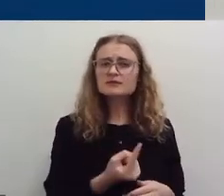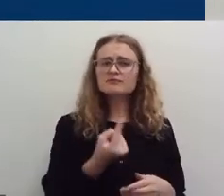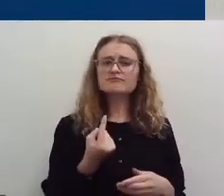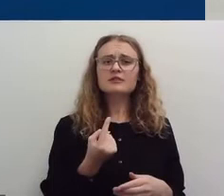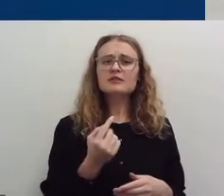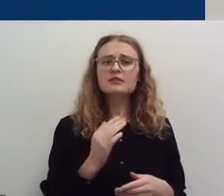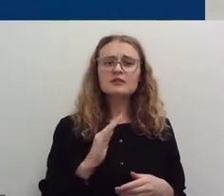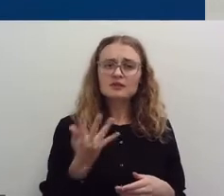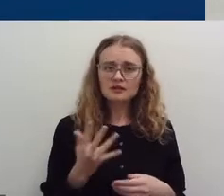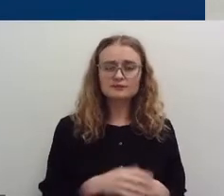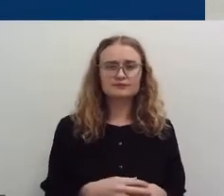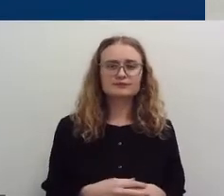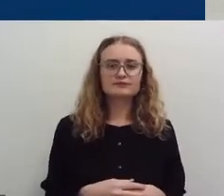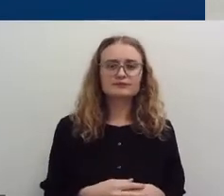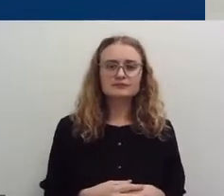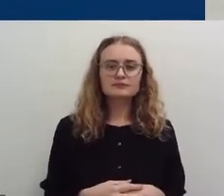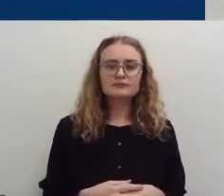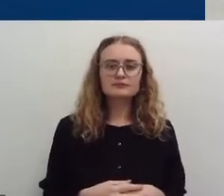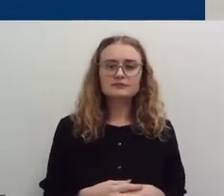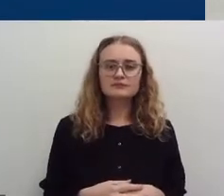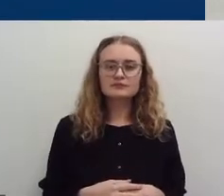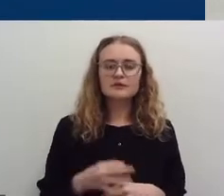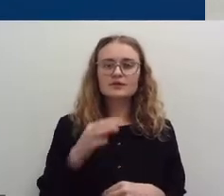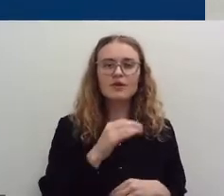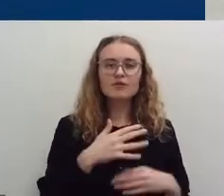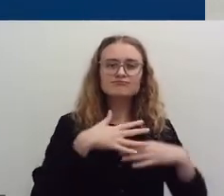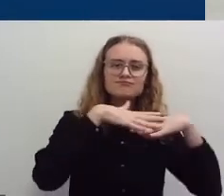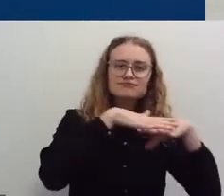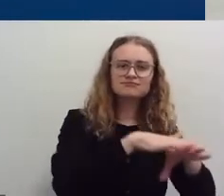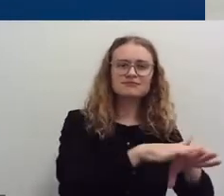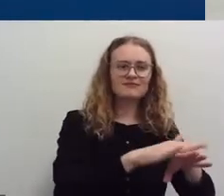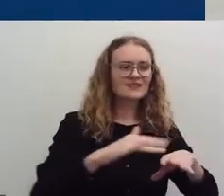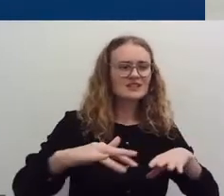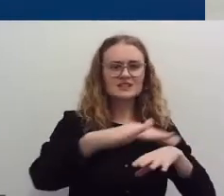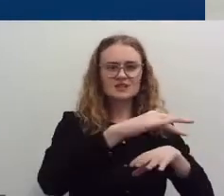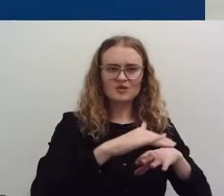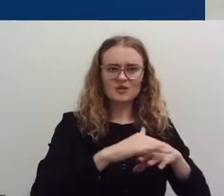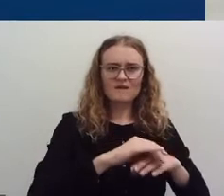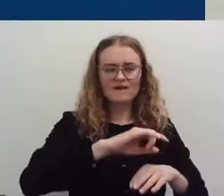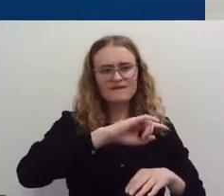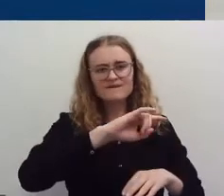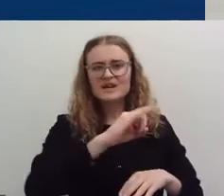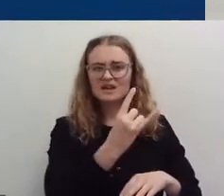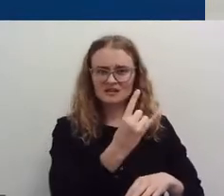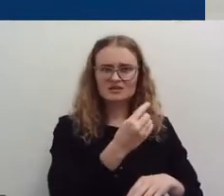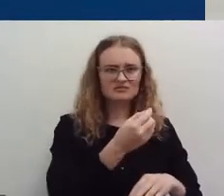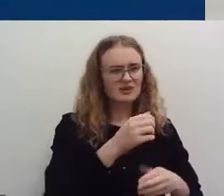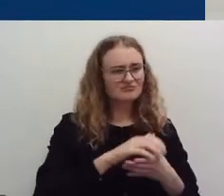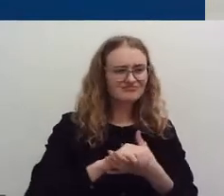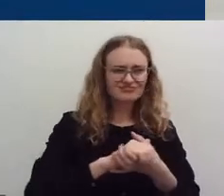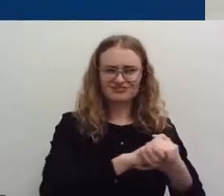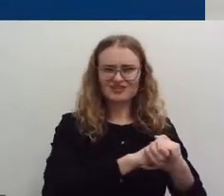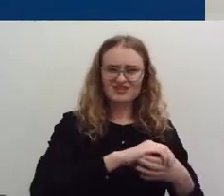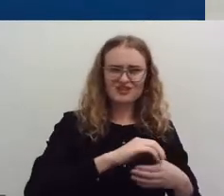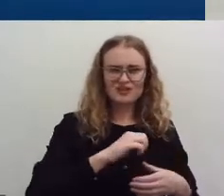inclusive society from a child perspective, is actually listening to young people and